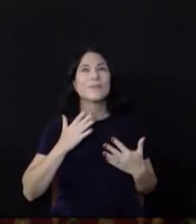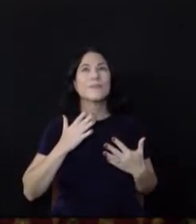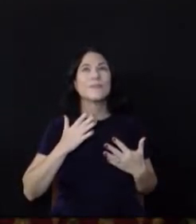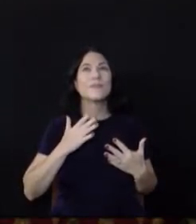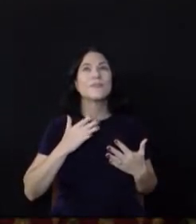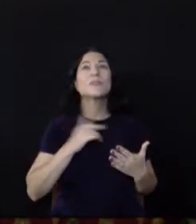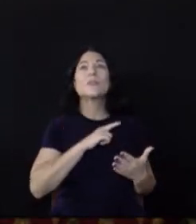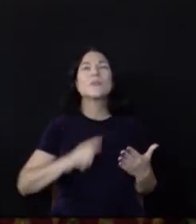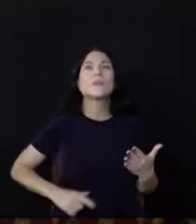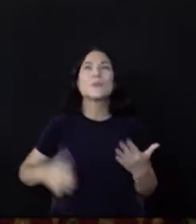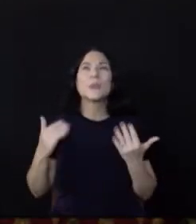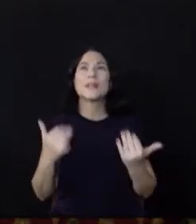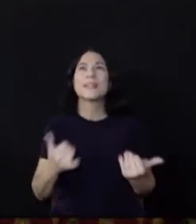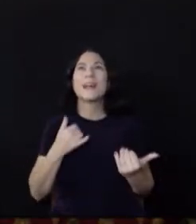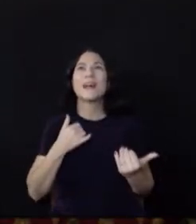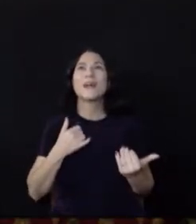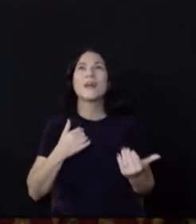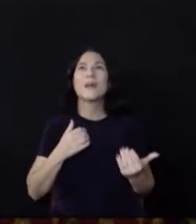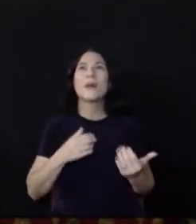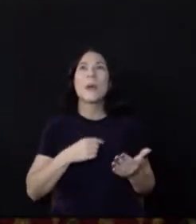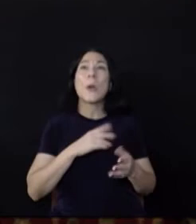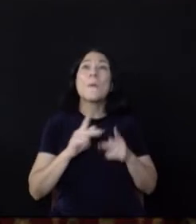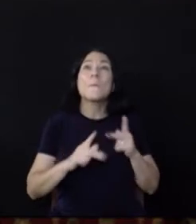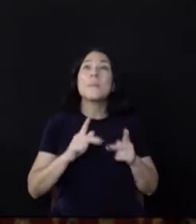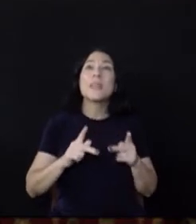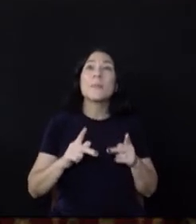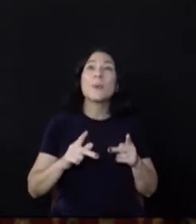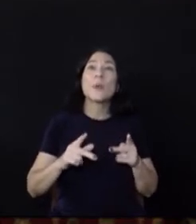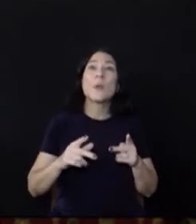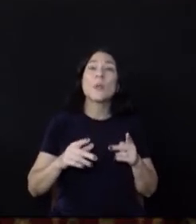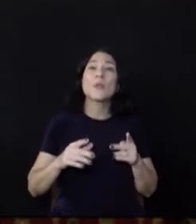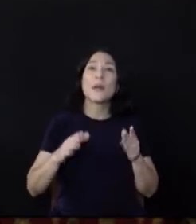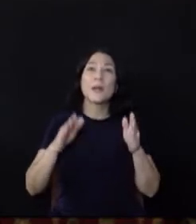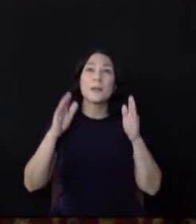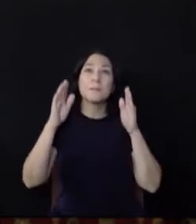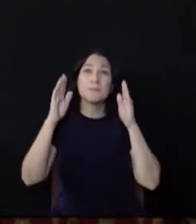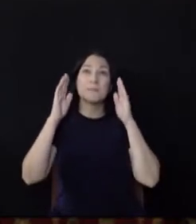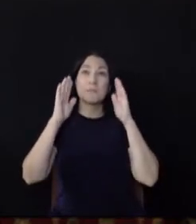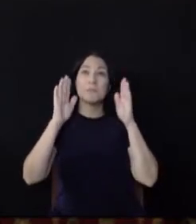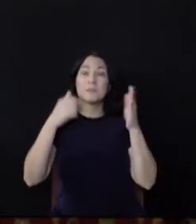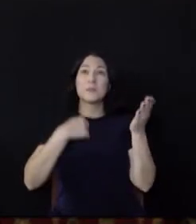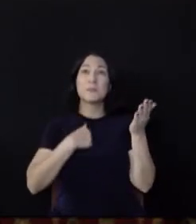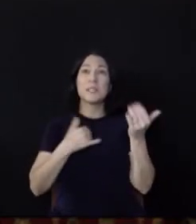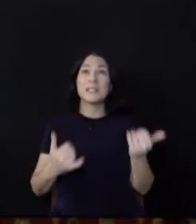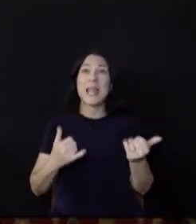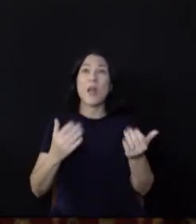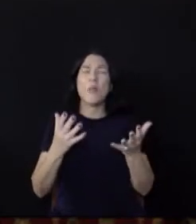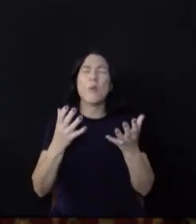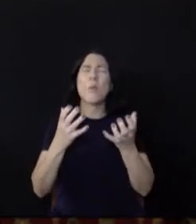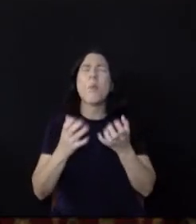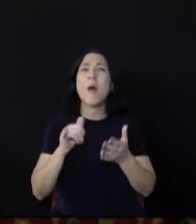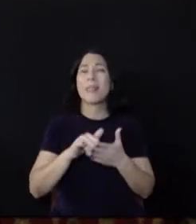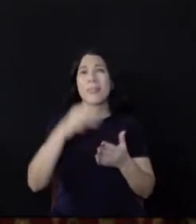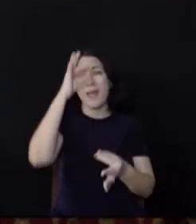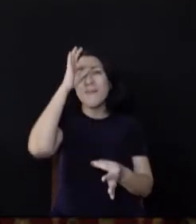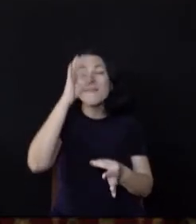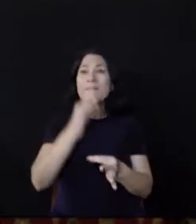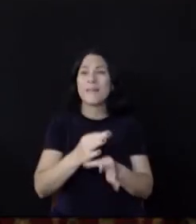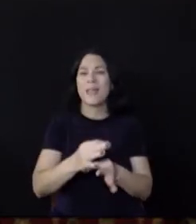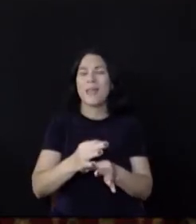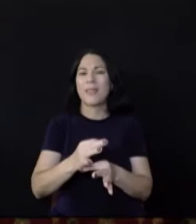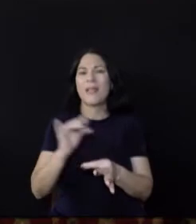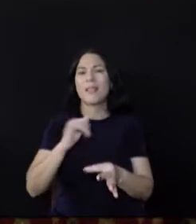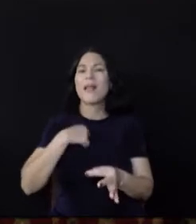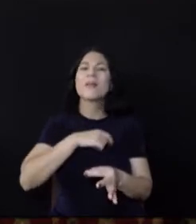So Lord, right now, I lift up those who may be hearing my voice, who are yearning for that kind of faith. As we shared